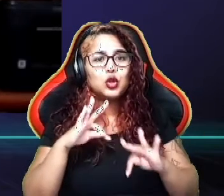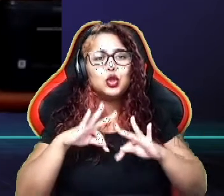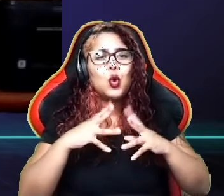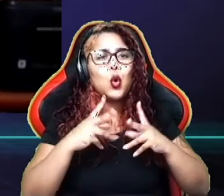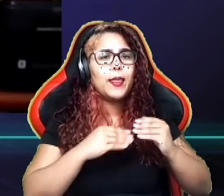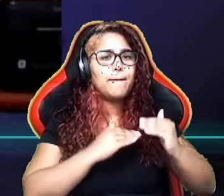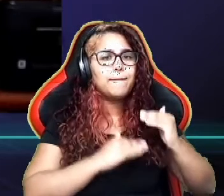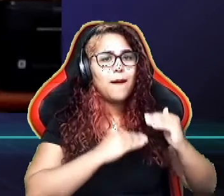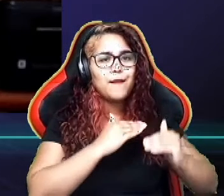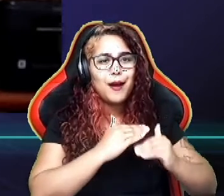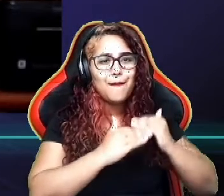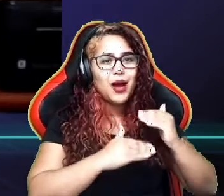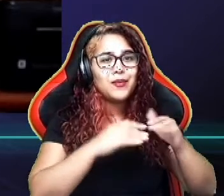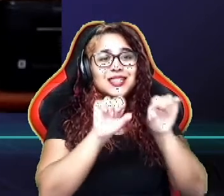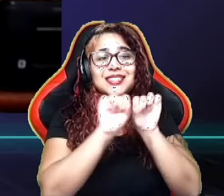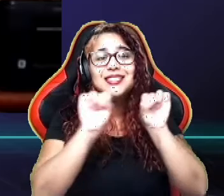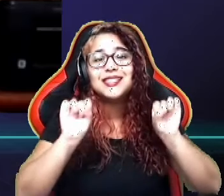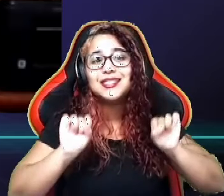And this game